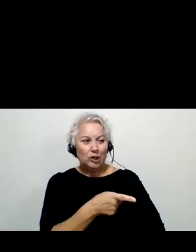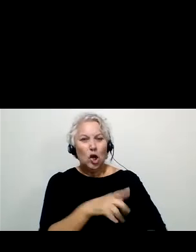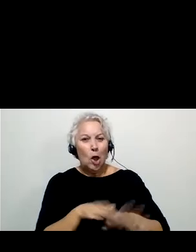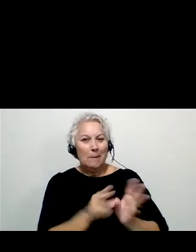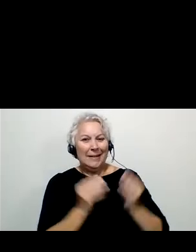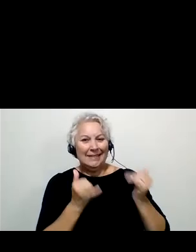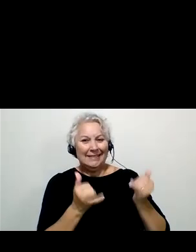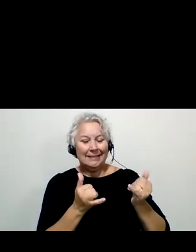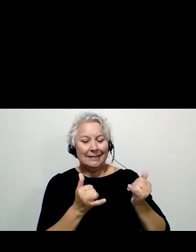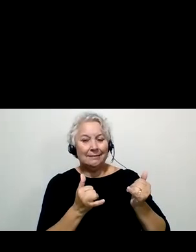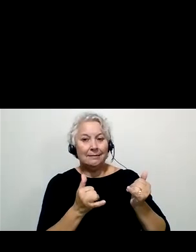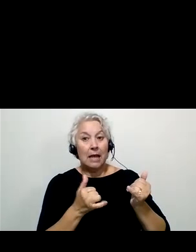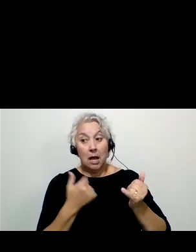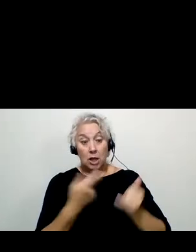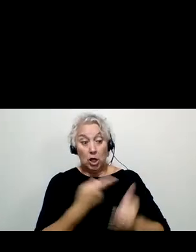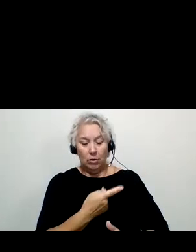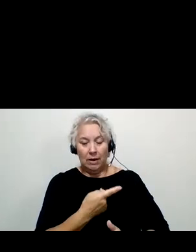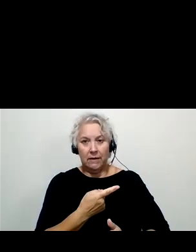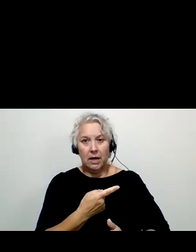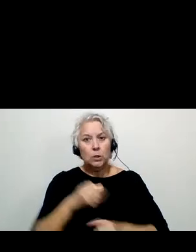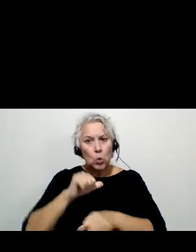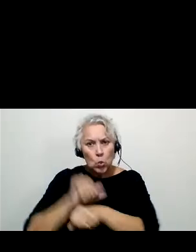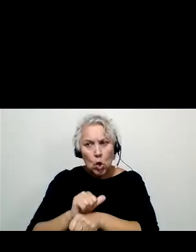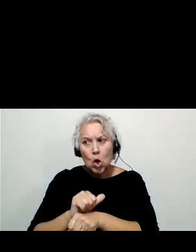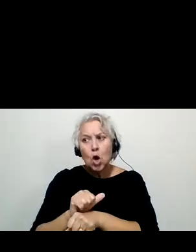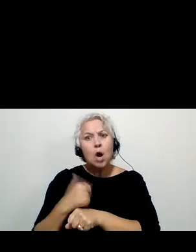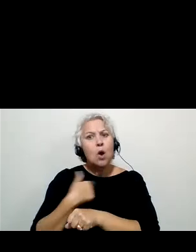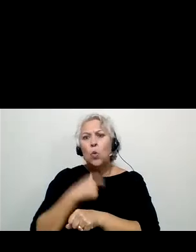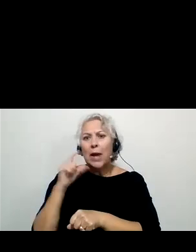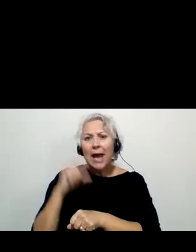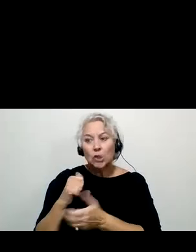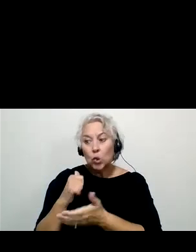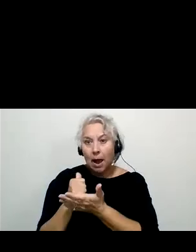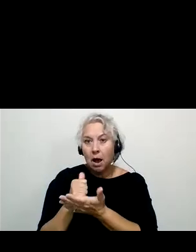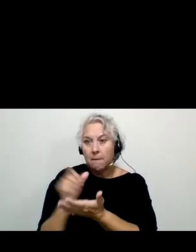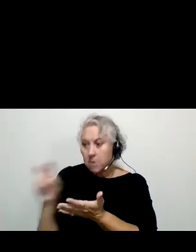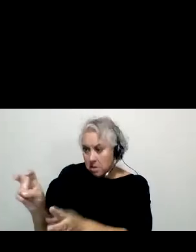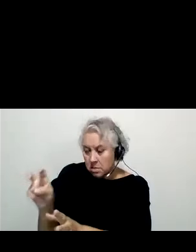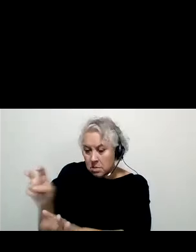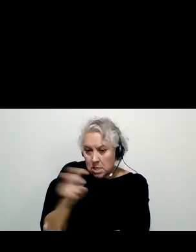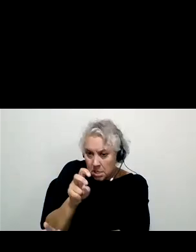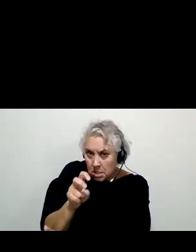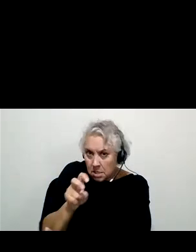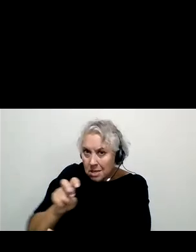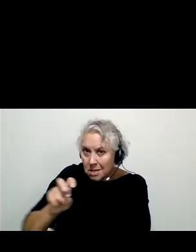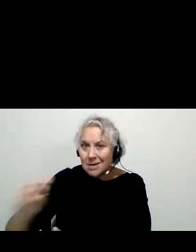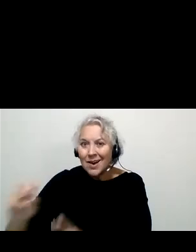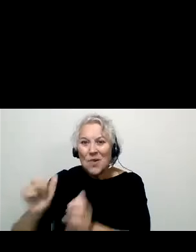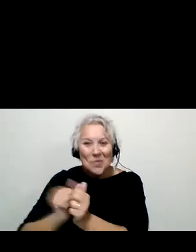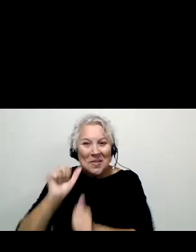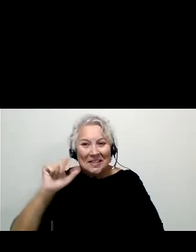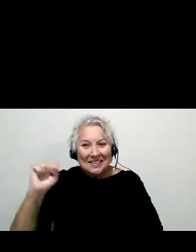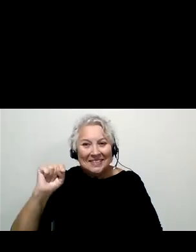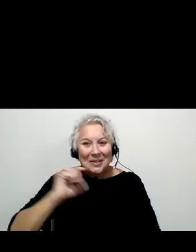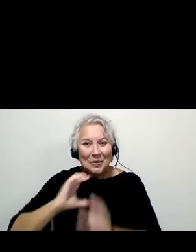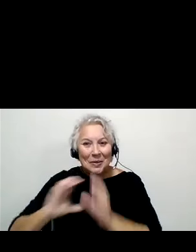today, and I got to work with them. And so we had to help transition him with his assistive technology